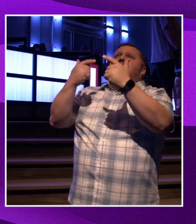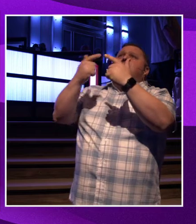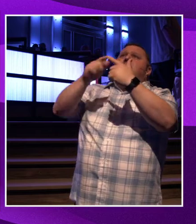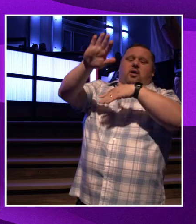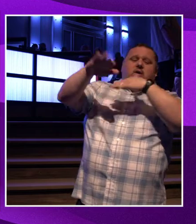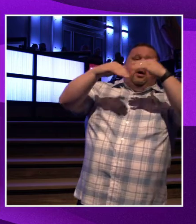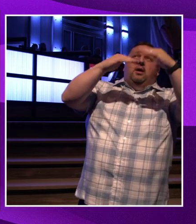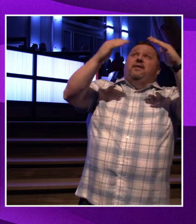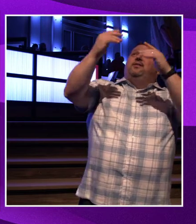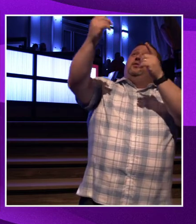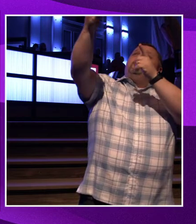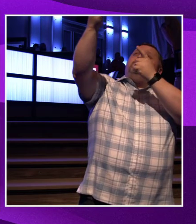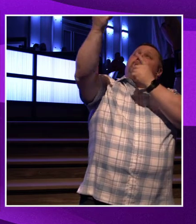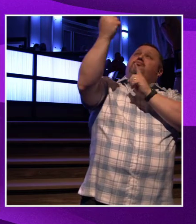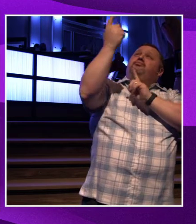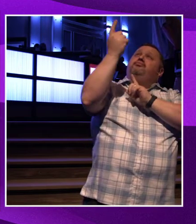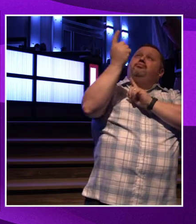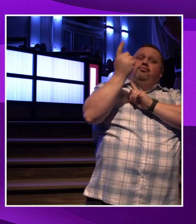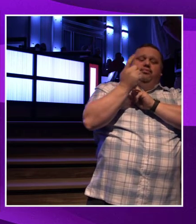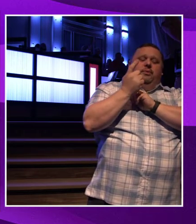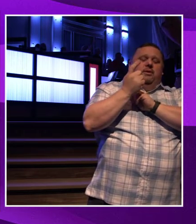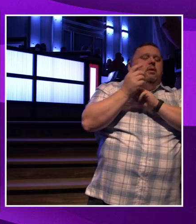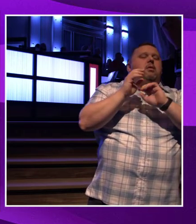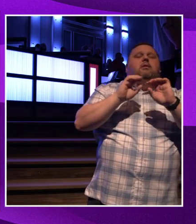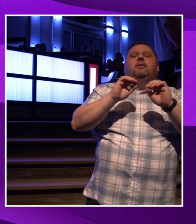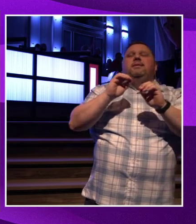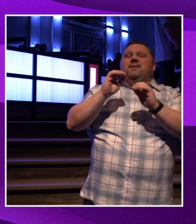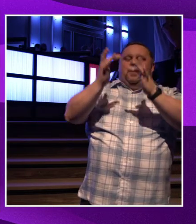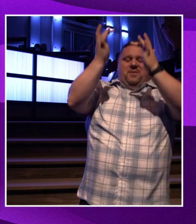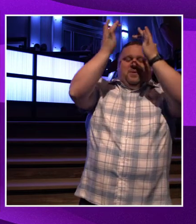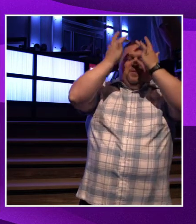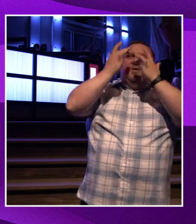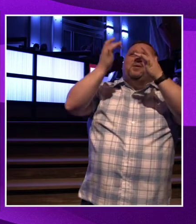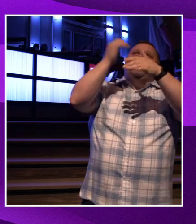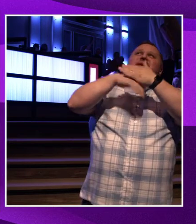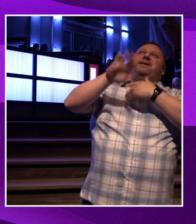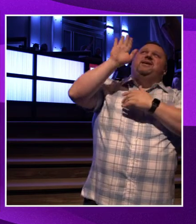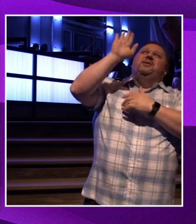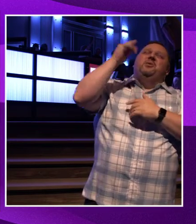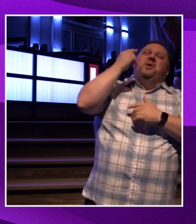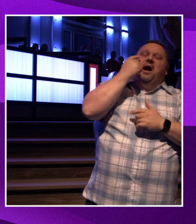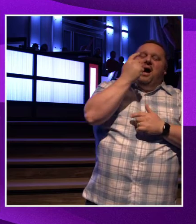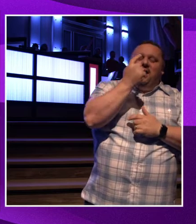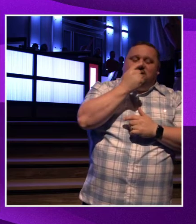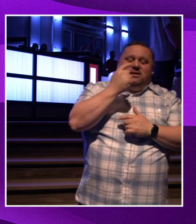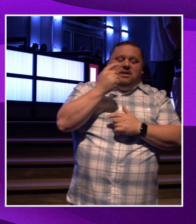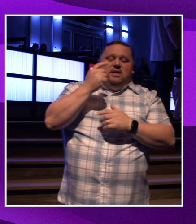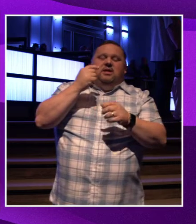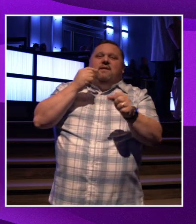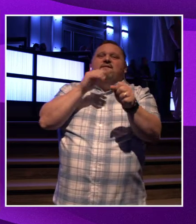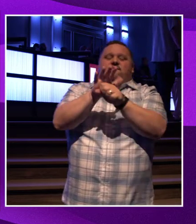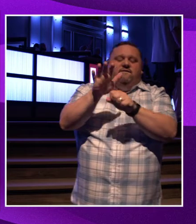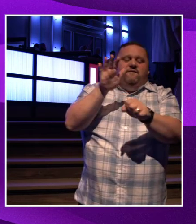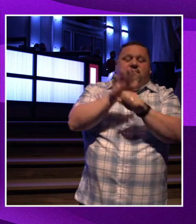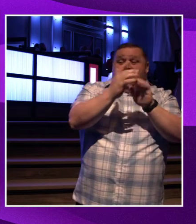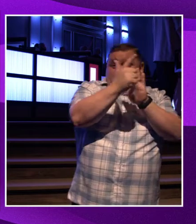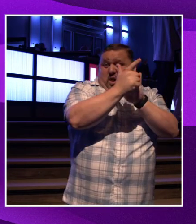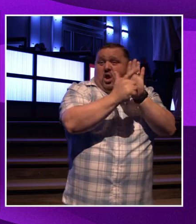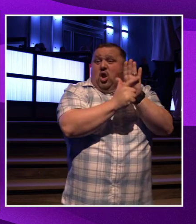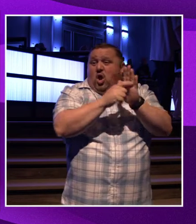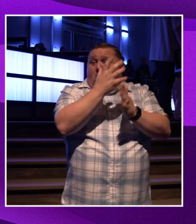heaven you came running. There was mercy in your eyes to fulfill the law